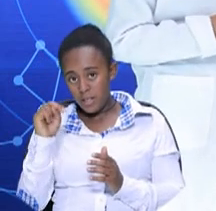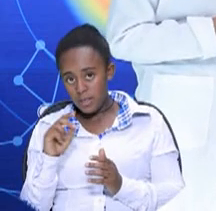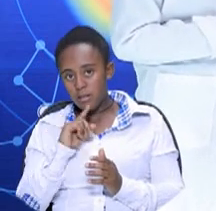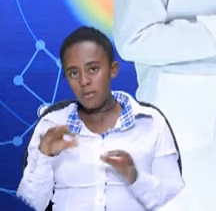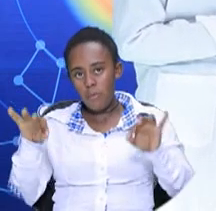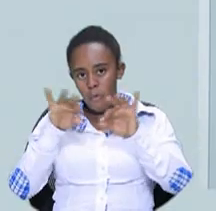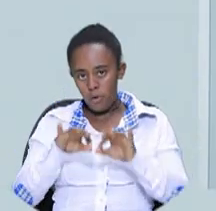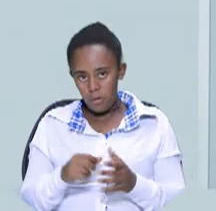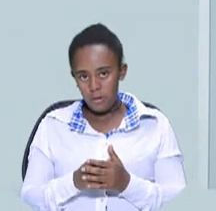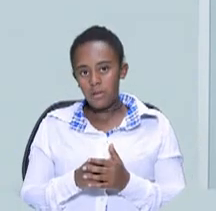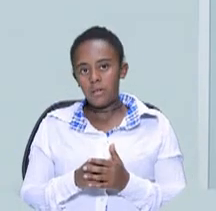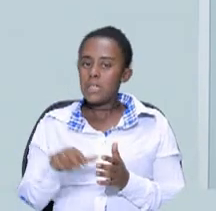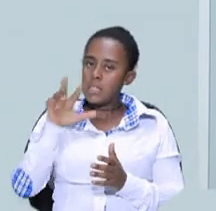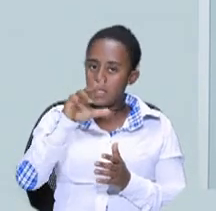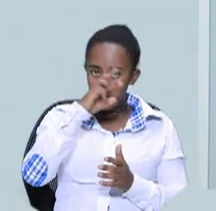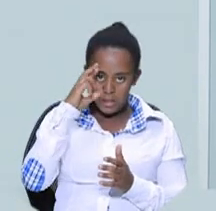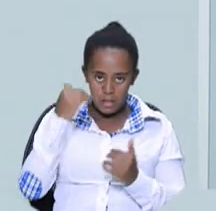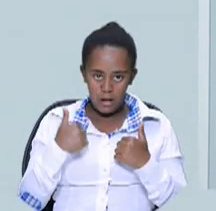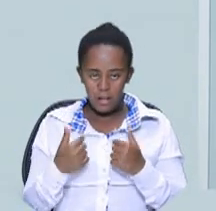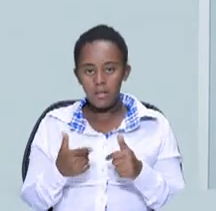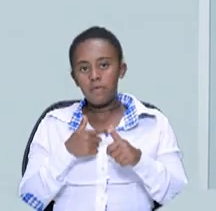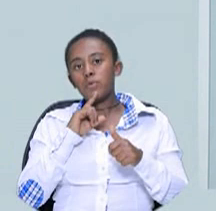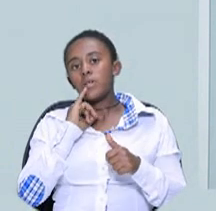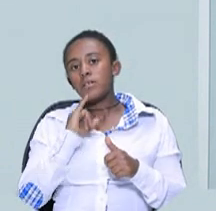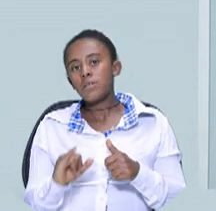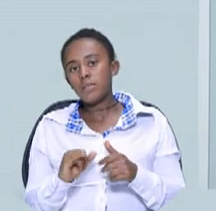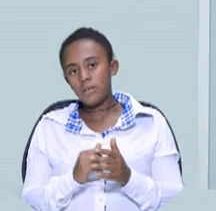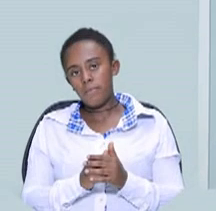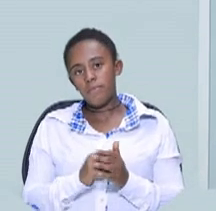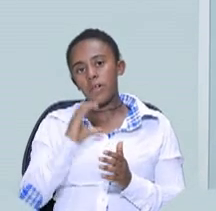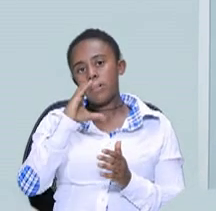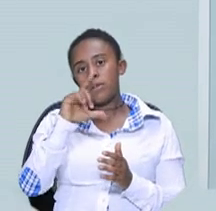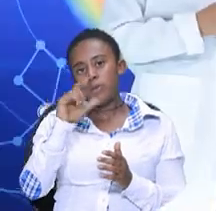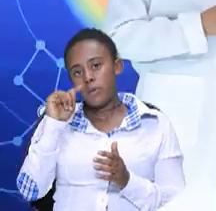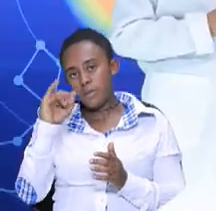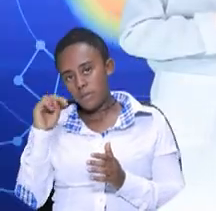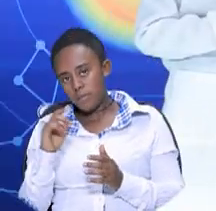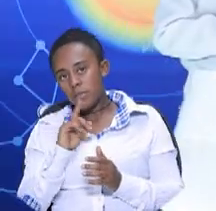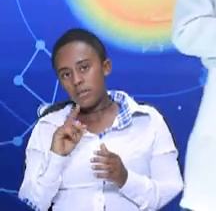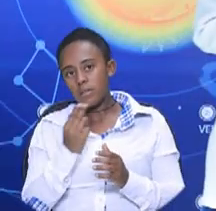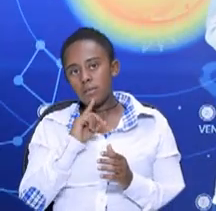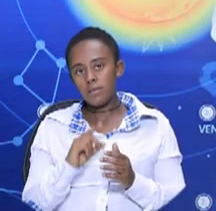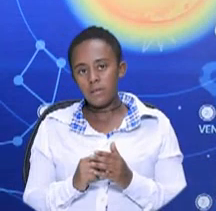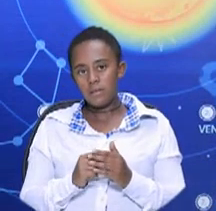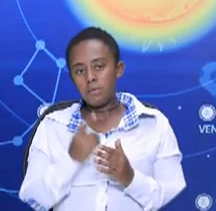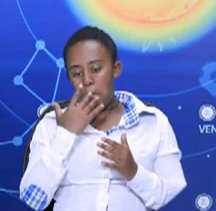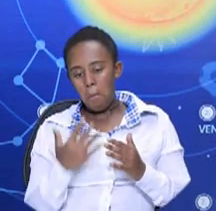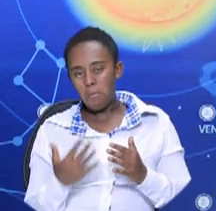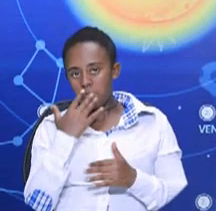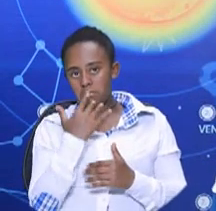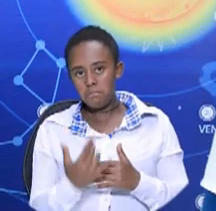some reason, at least 3 reasons. The first one, clotting is important to prevent bleeding to